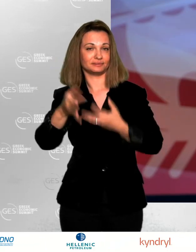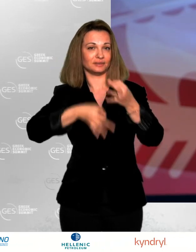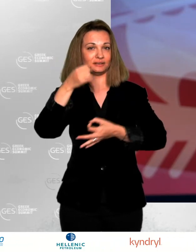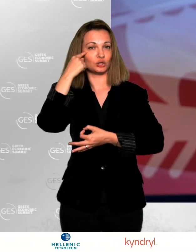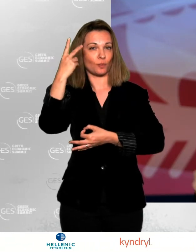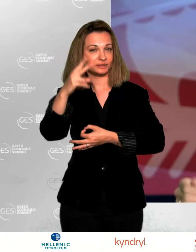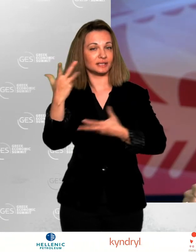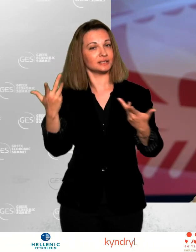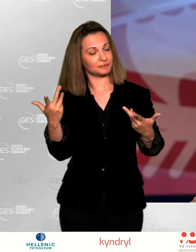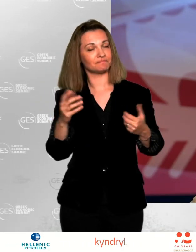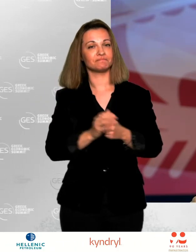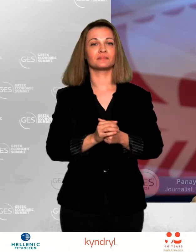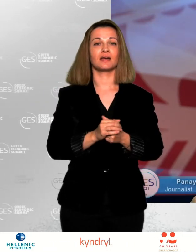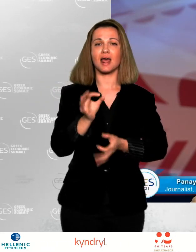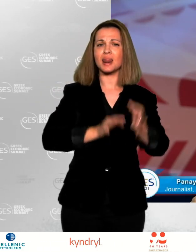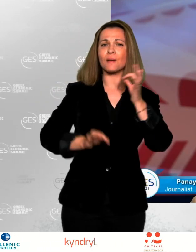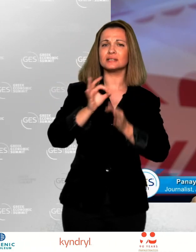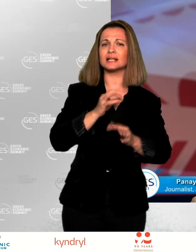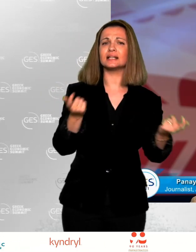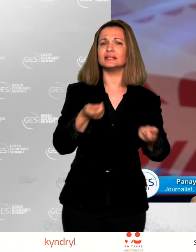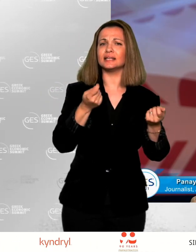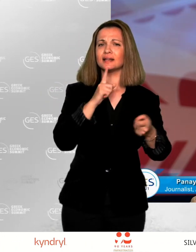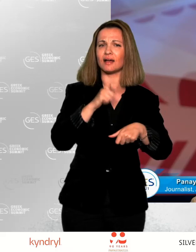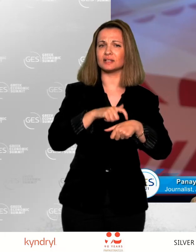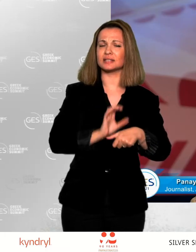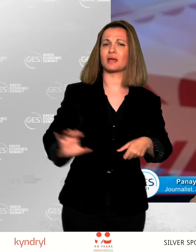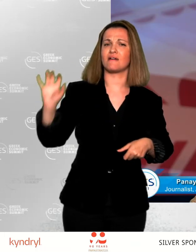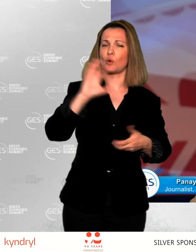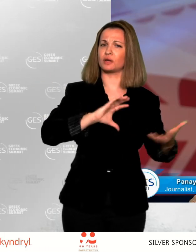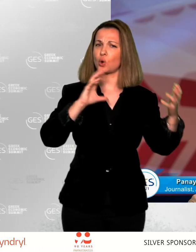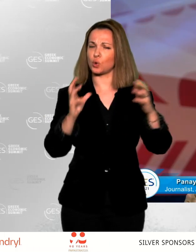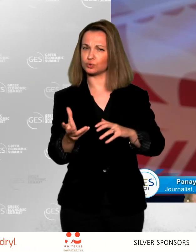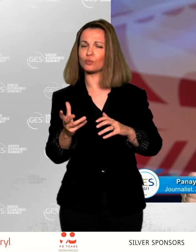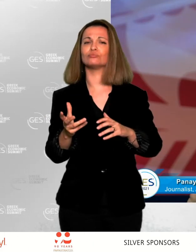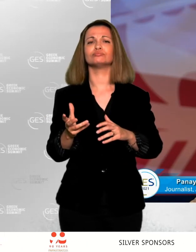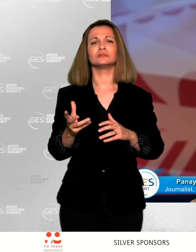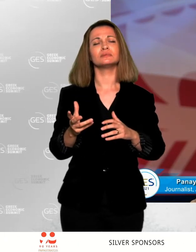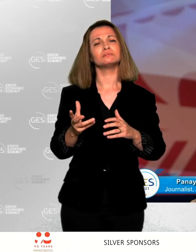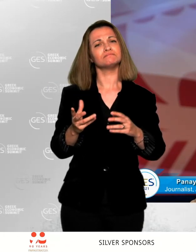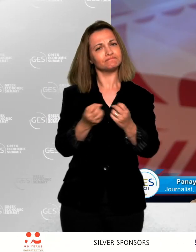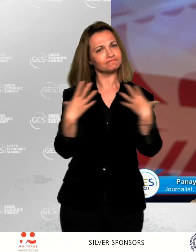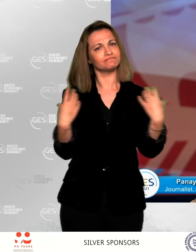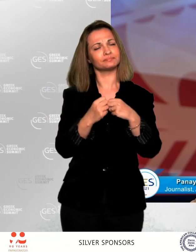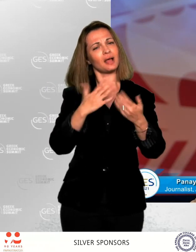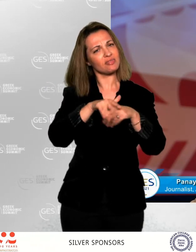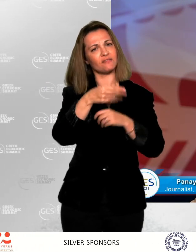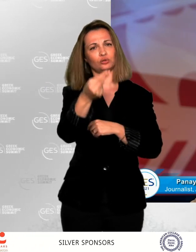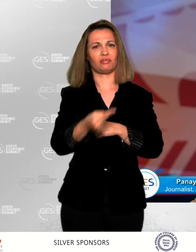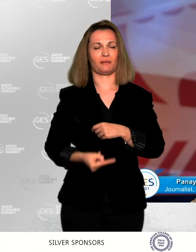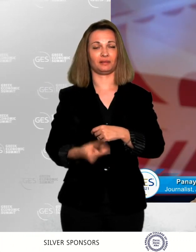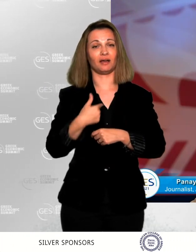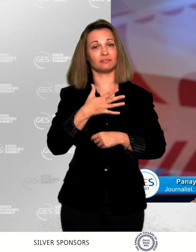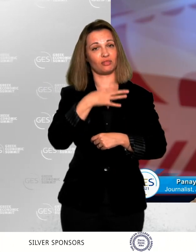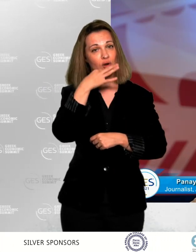on hard data and factual reality. I would like again to thank you for being